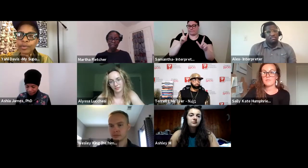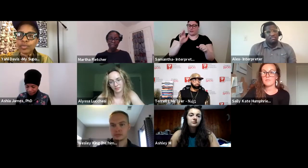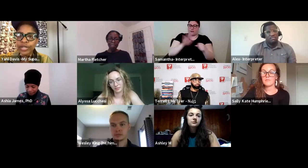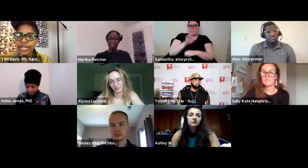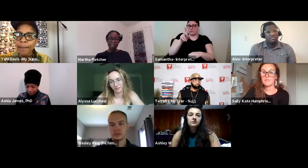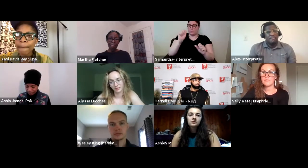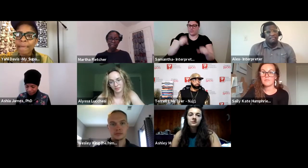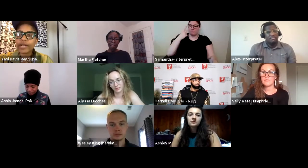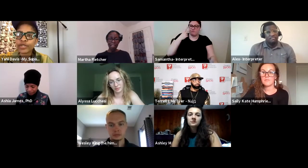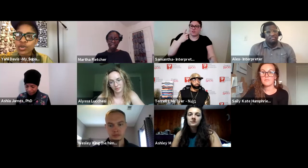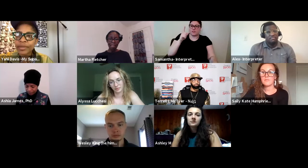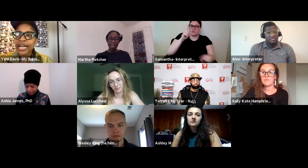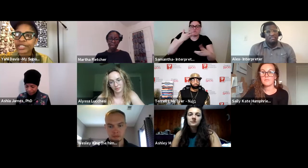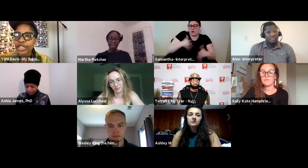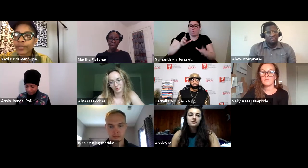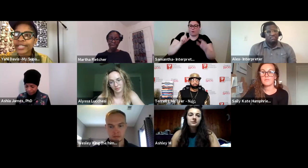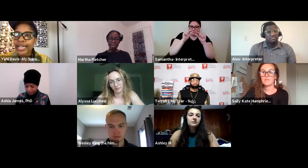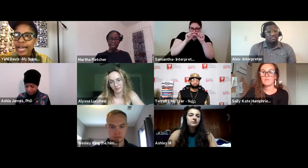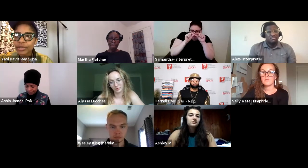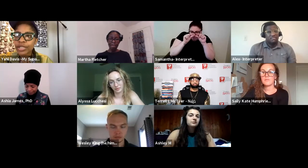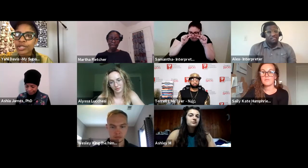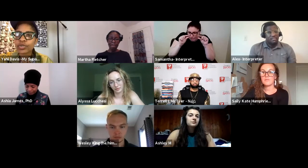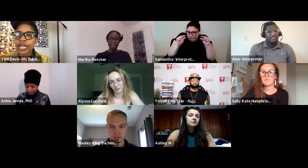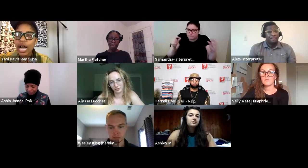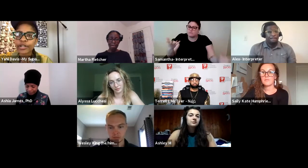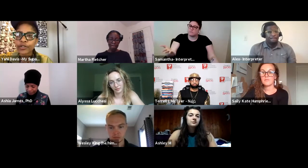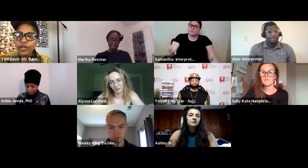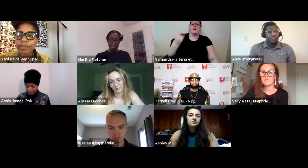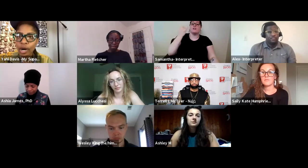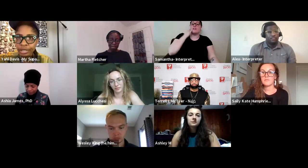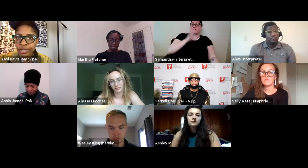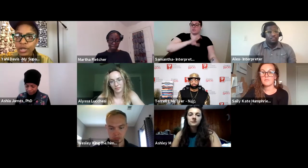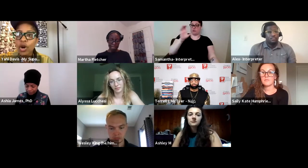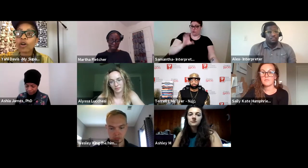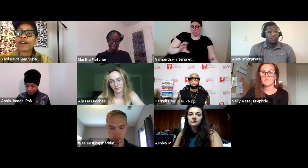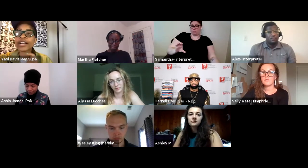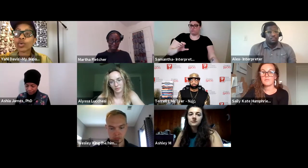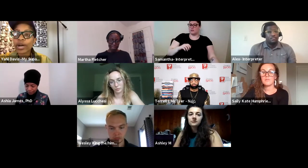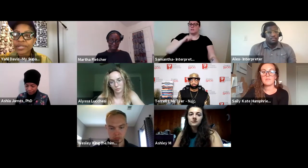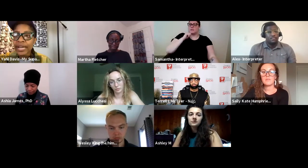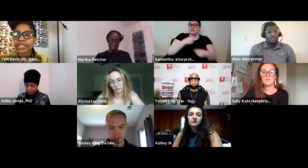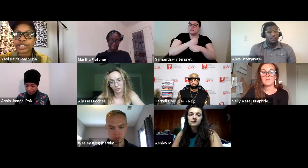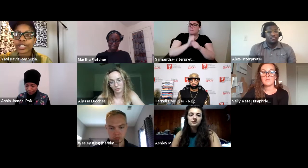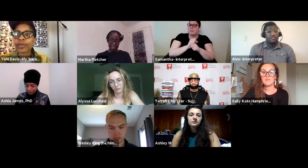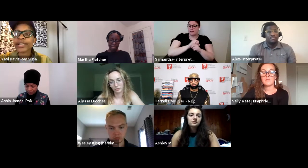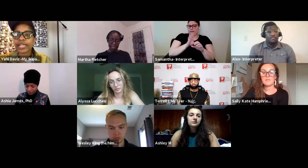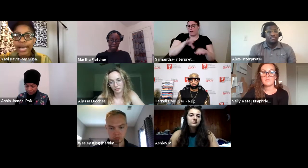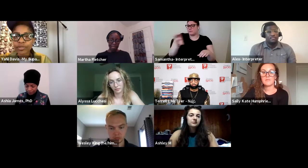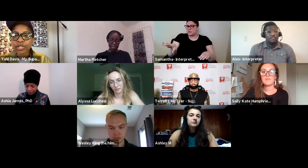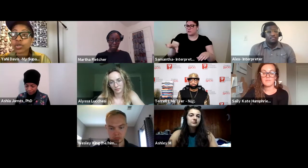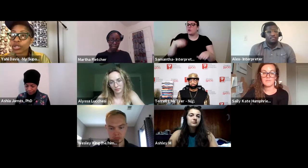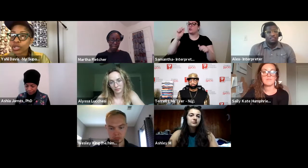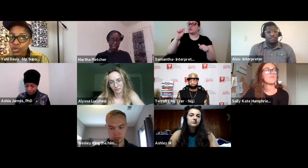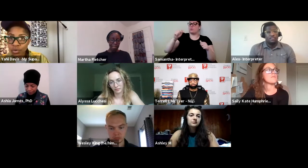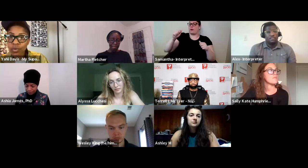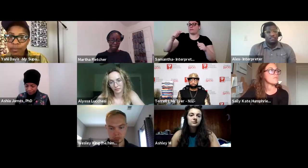for people to read. If Zoom cannot generate the captions, you can hire third parties or find a website to generate the